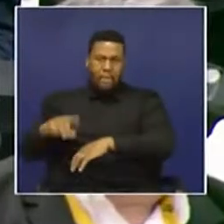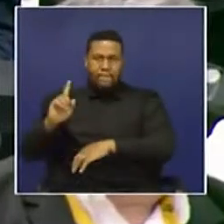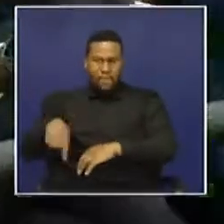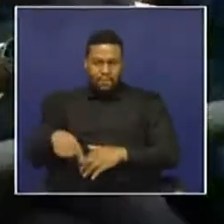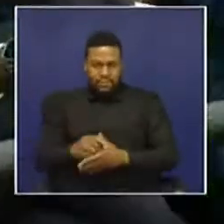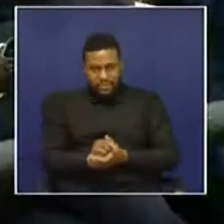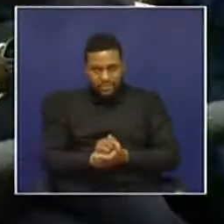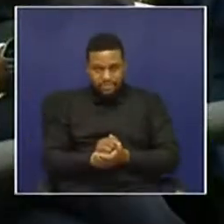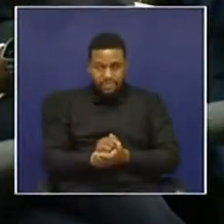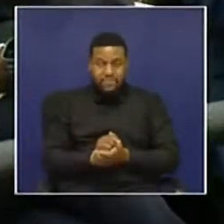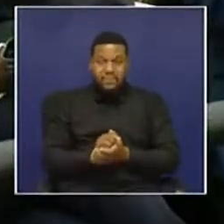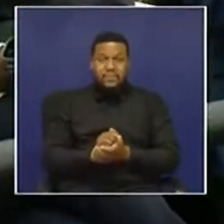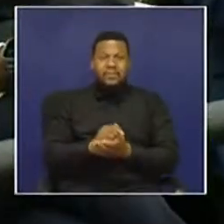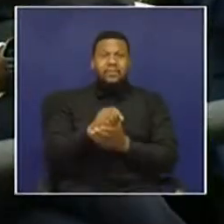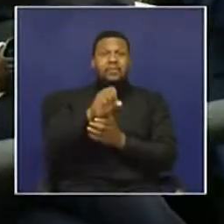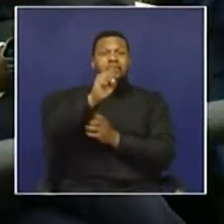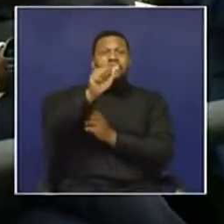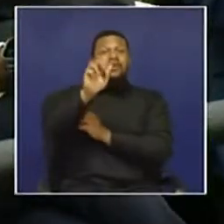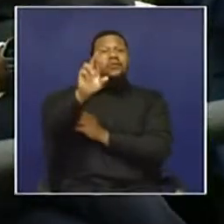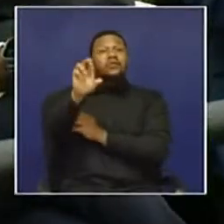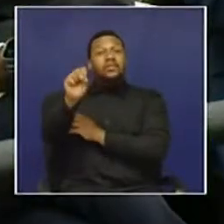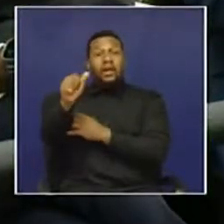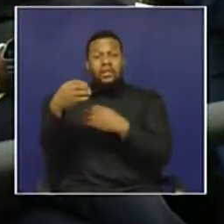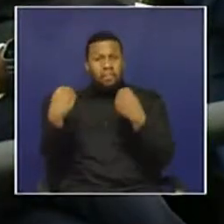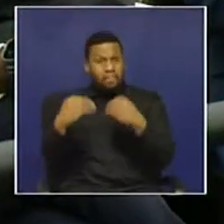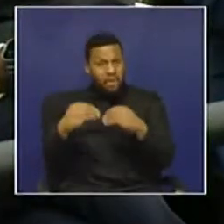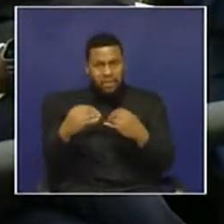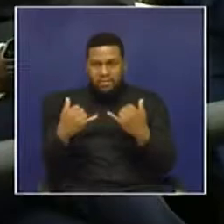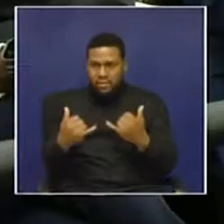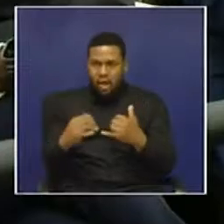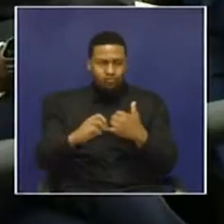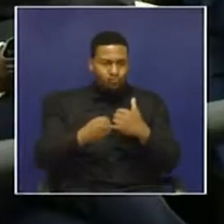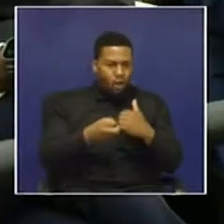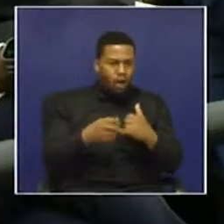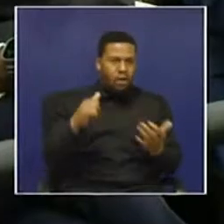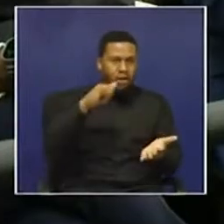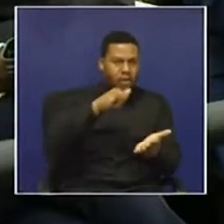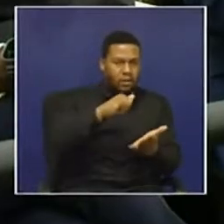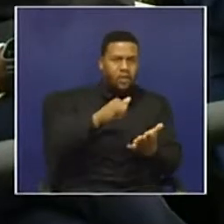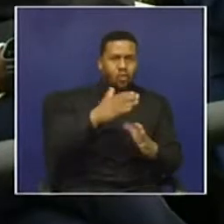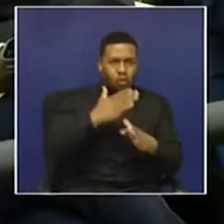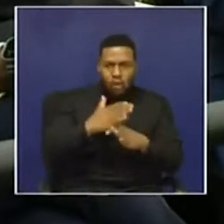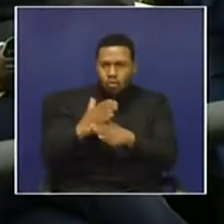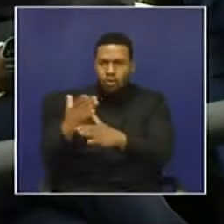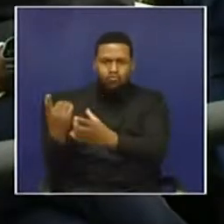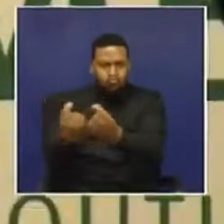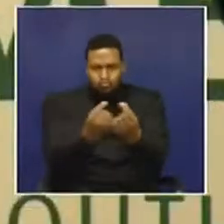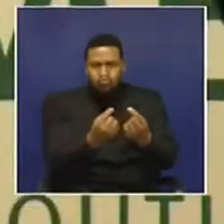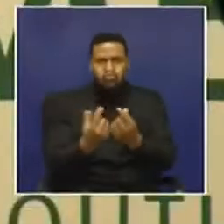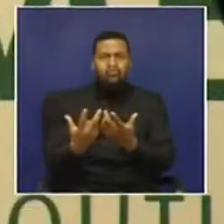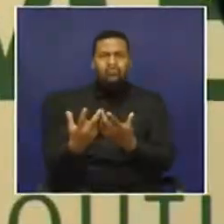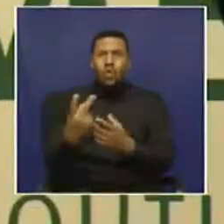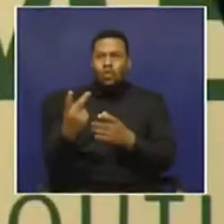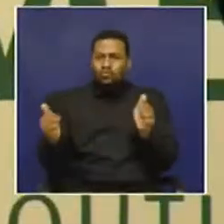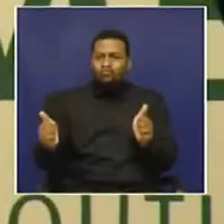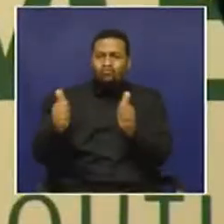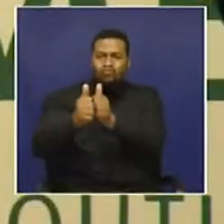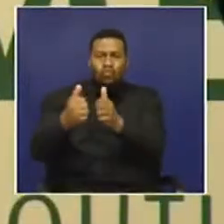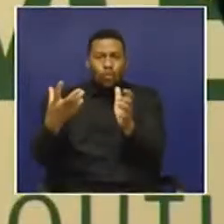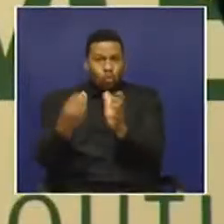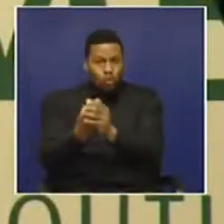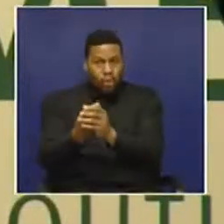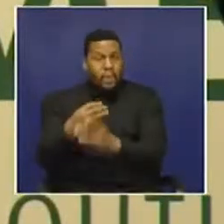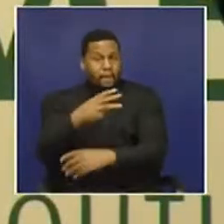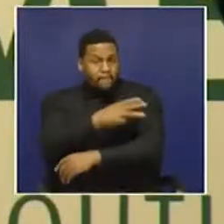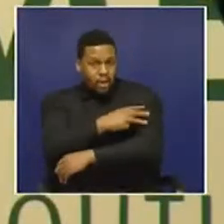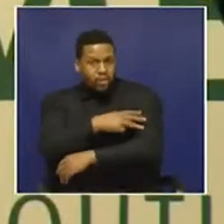SARS has already intensified its efforts. It will also continue its joint operations with border management, the